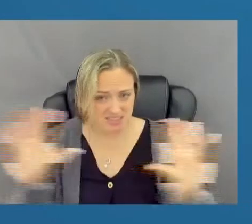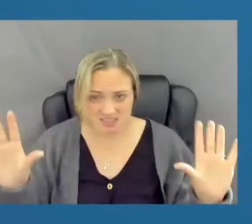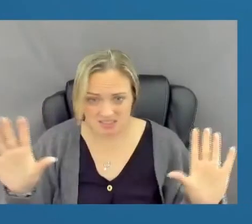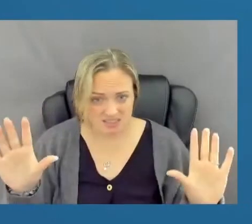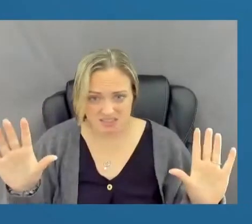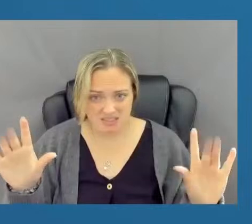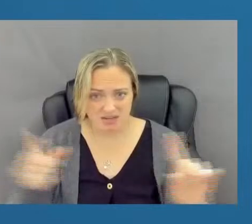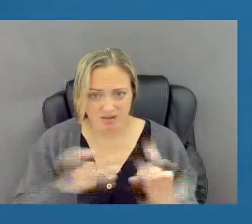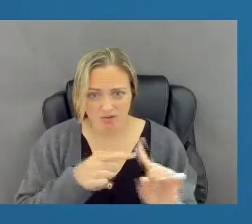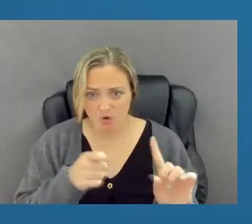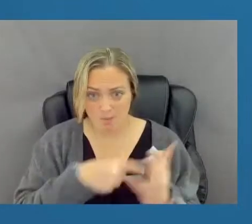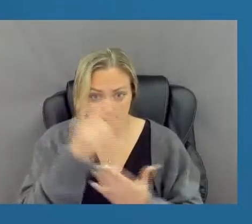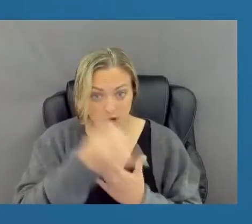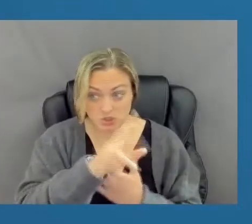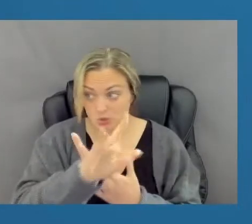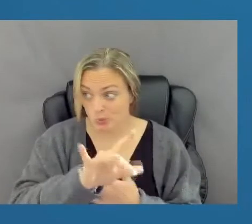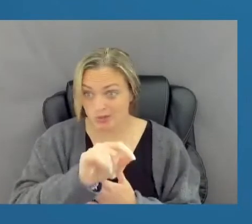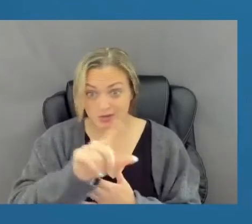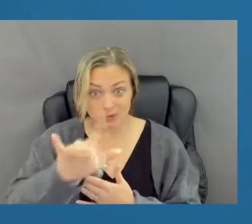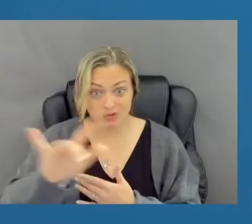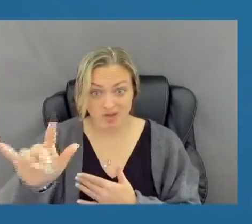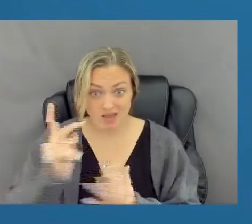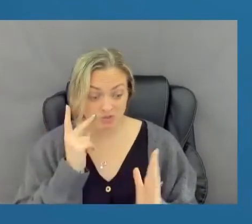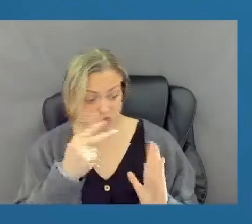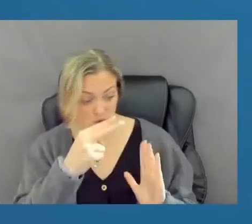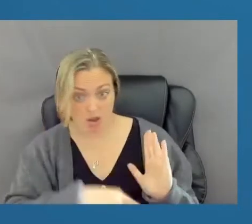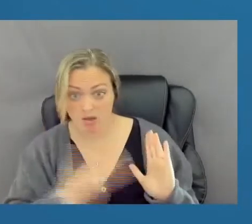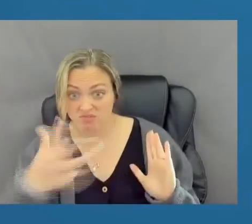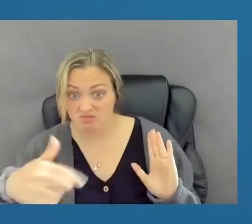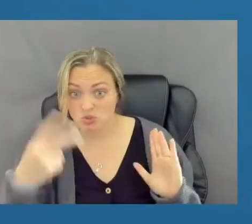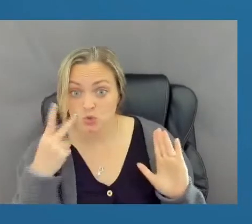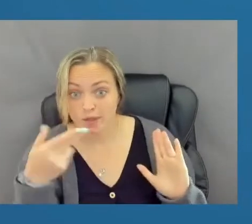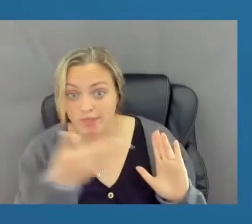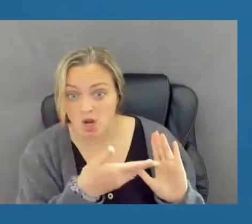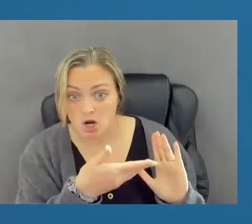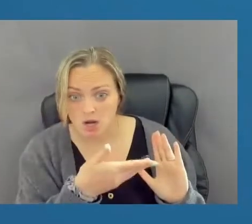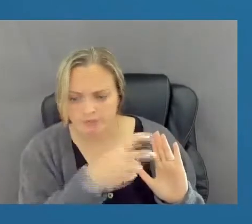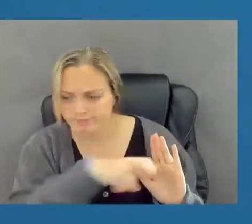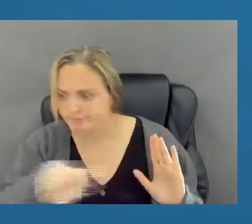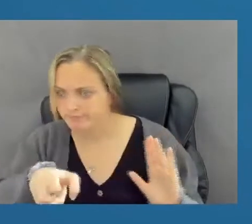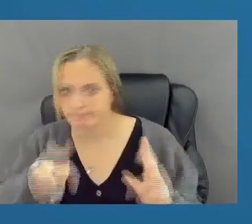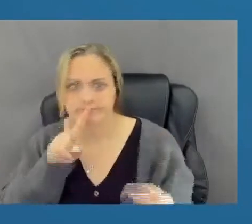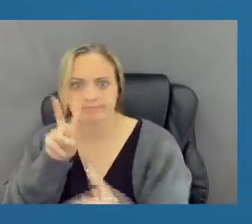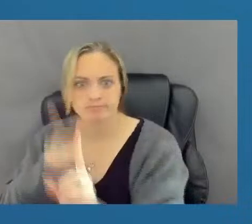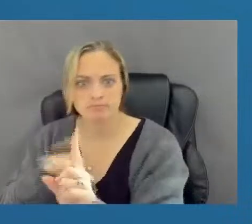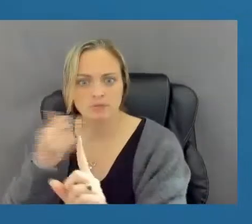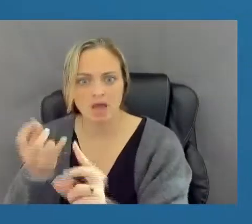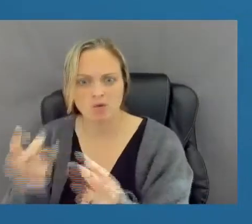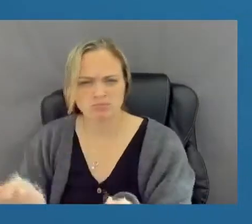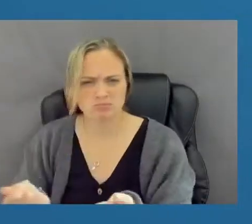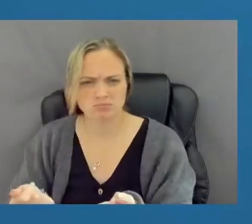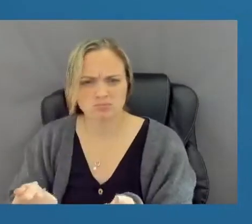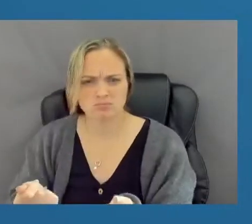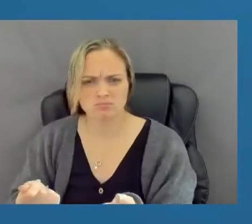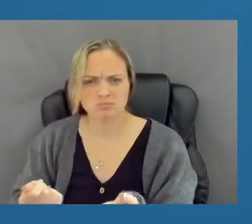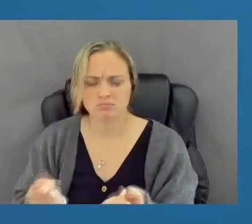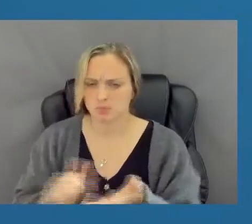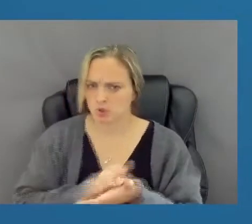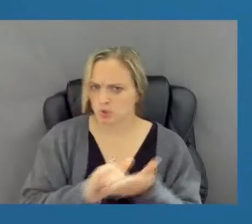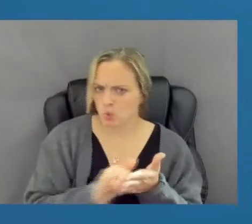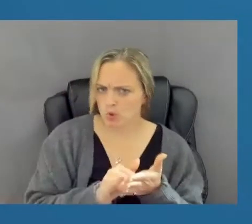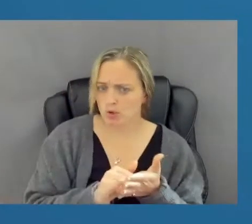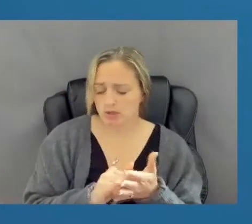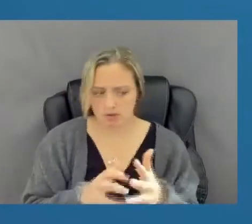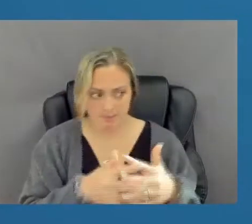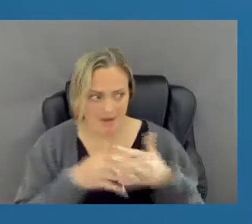Project 2025 playbook. Here in New York, in America, certainly in our